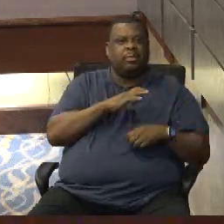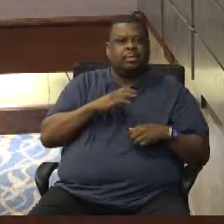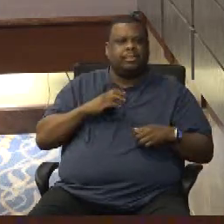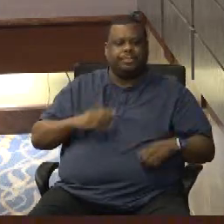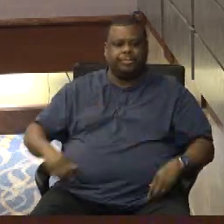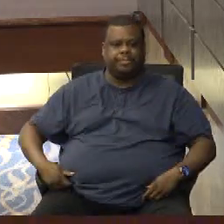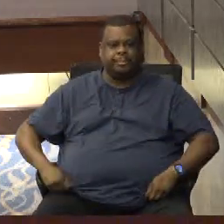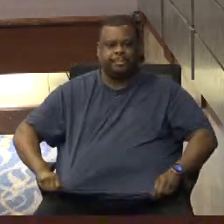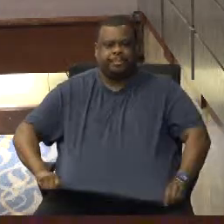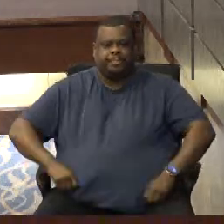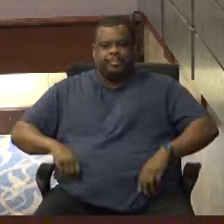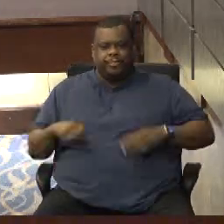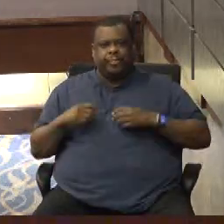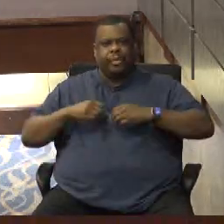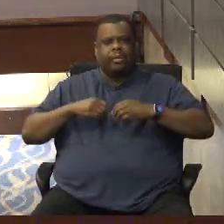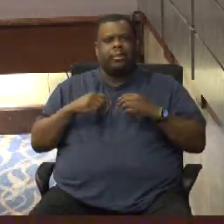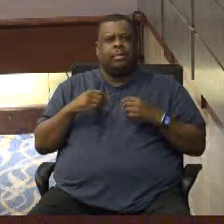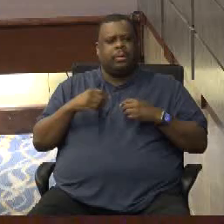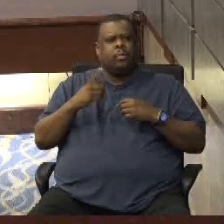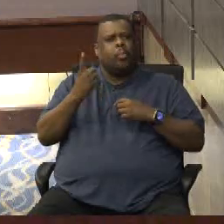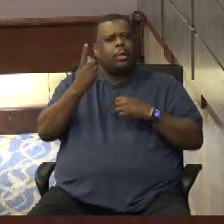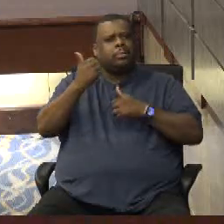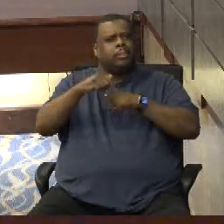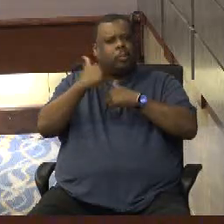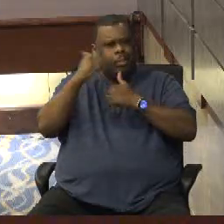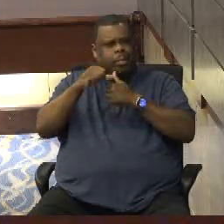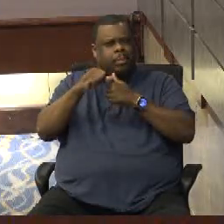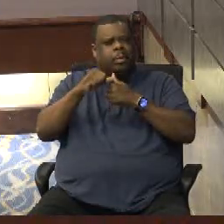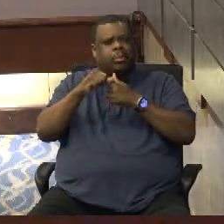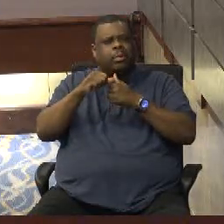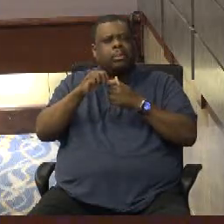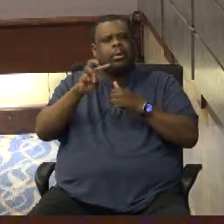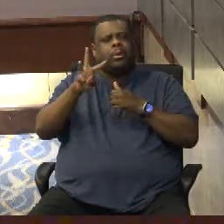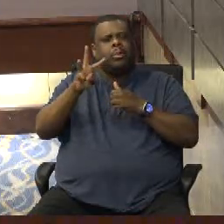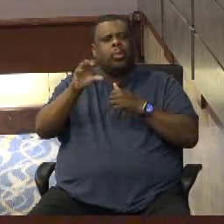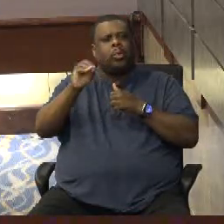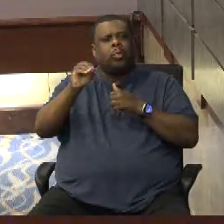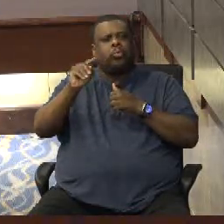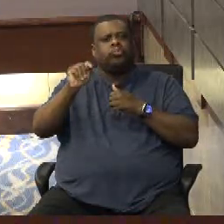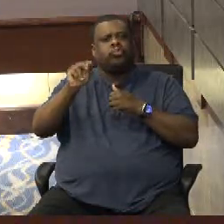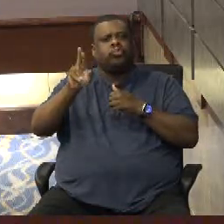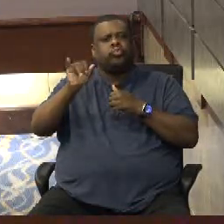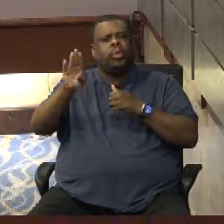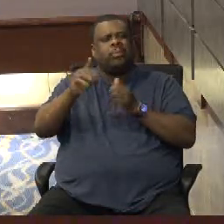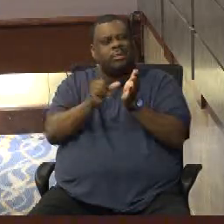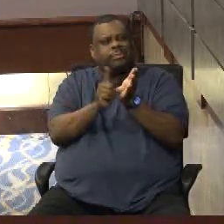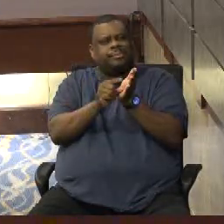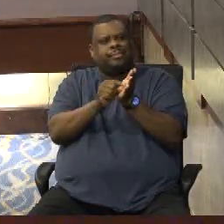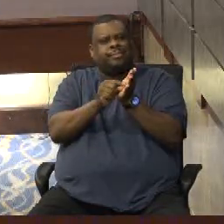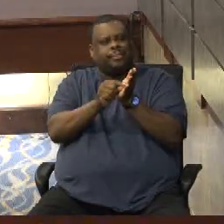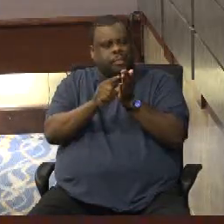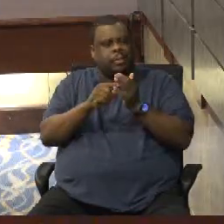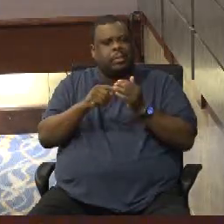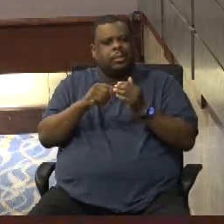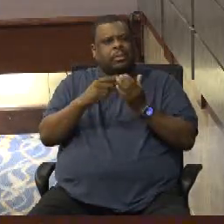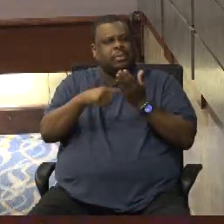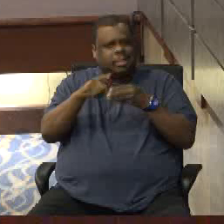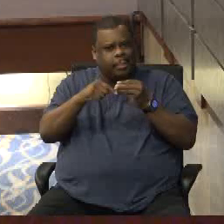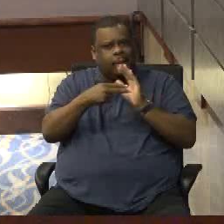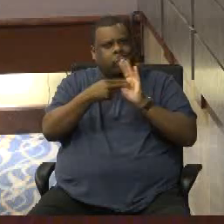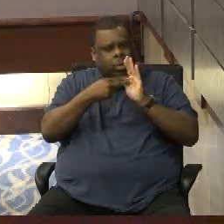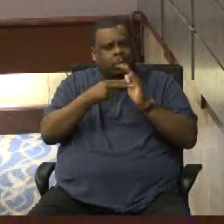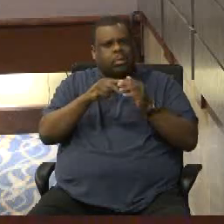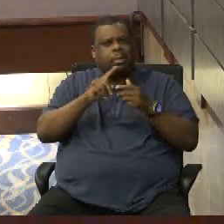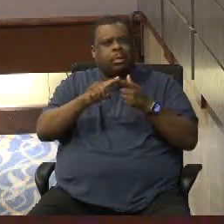Rodriguez may remember, I remember reading in the Waco Trib about council discussions about our branding and our logo, the Flying